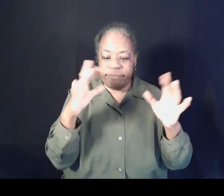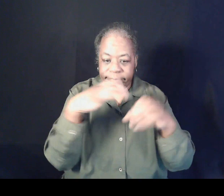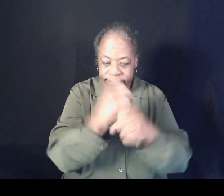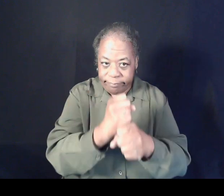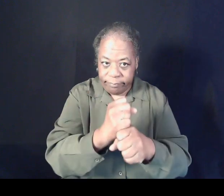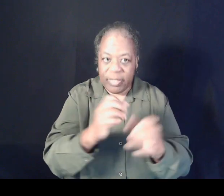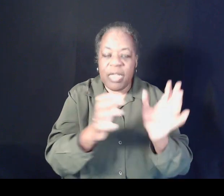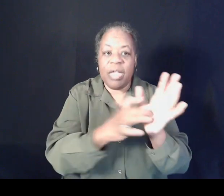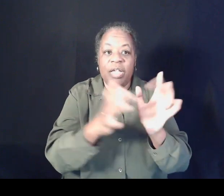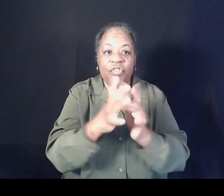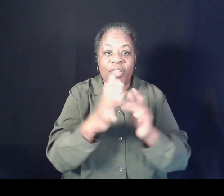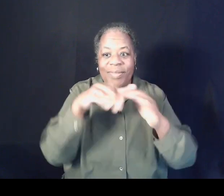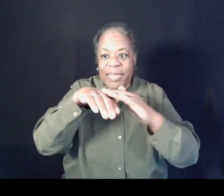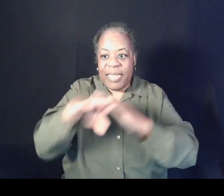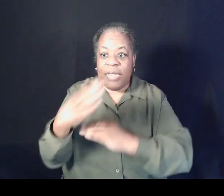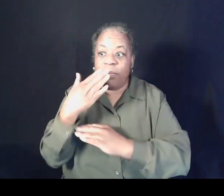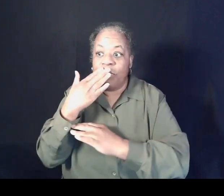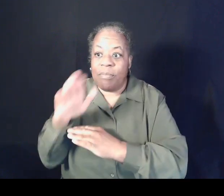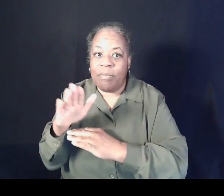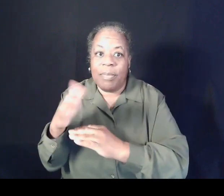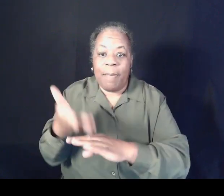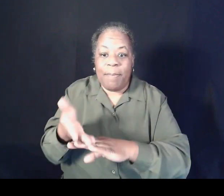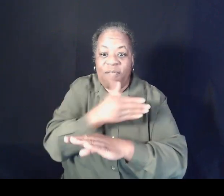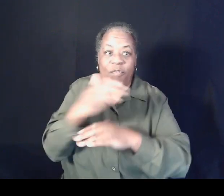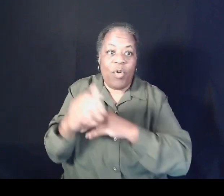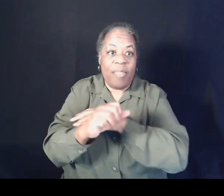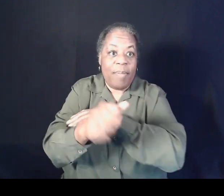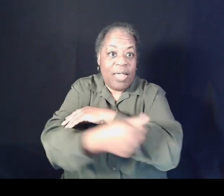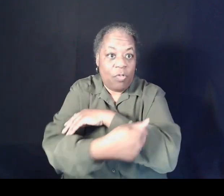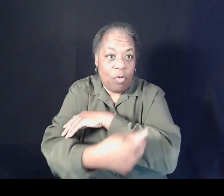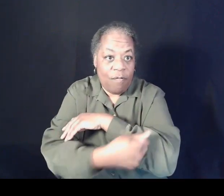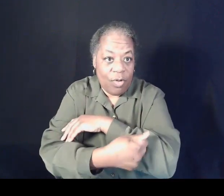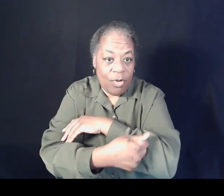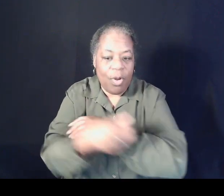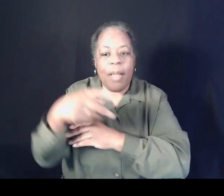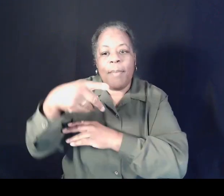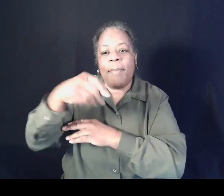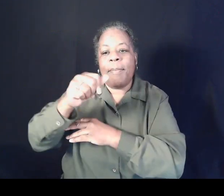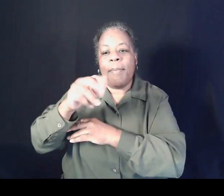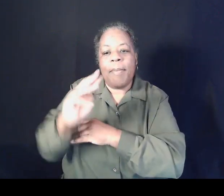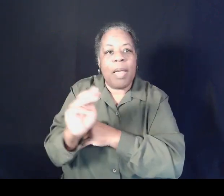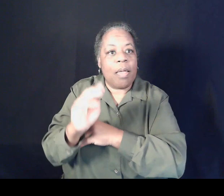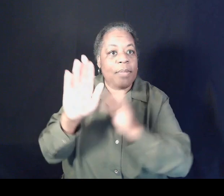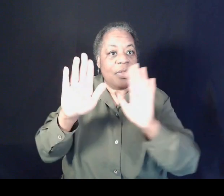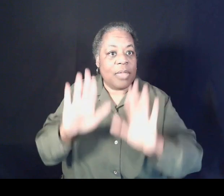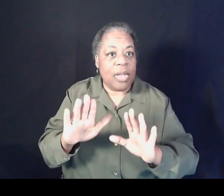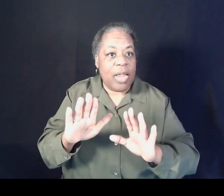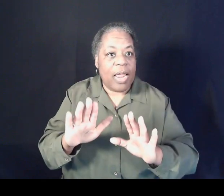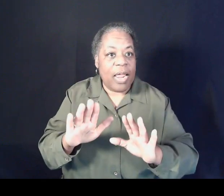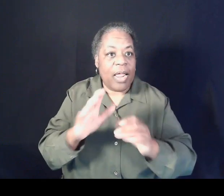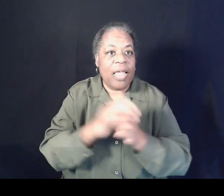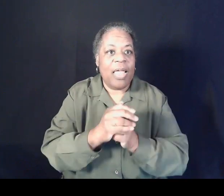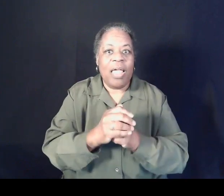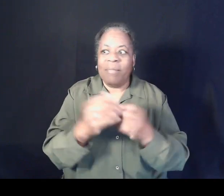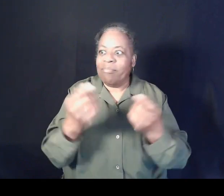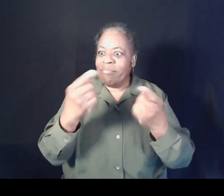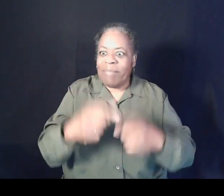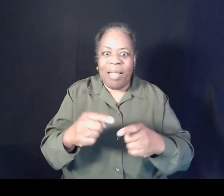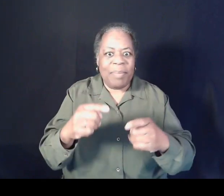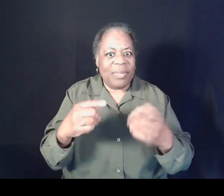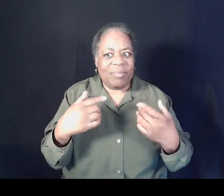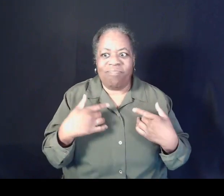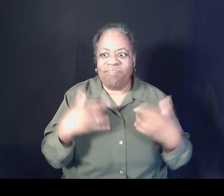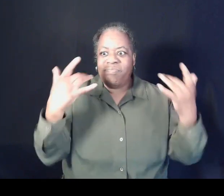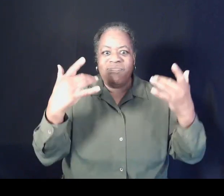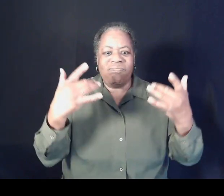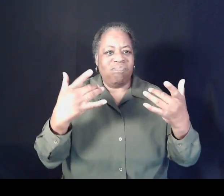before the Passover, right before the Passover, on what we now call Palm Sunday. It's like the spontaneous parade where people throw their